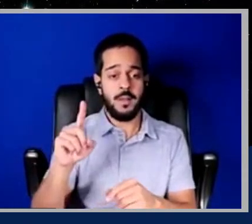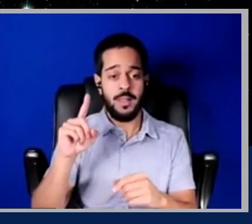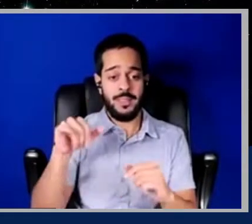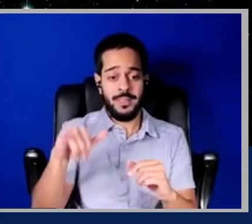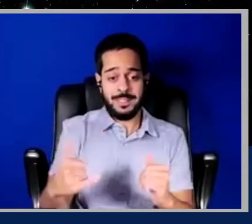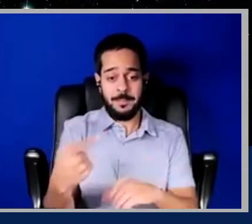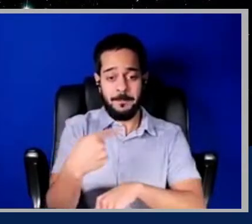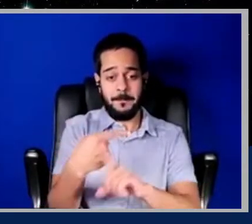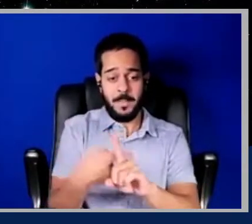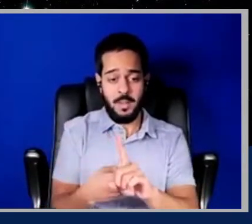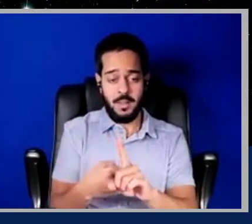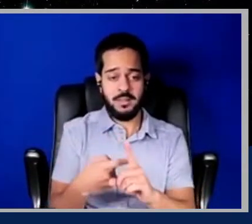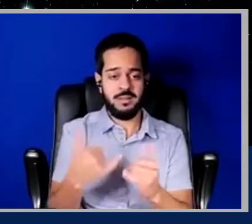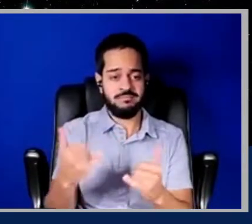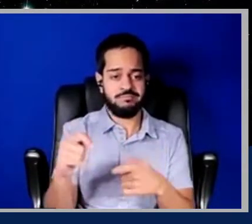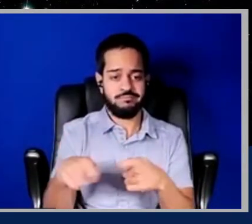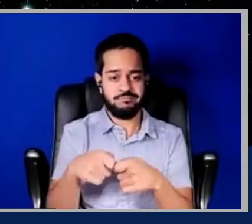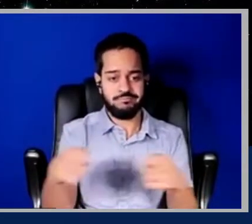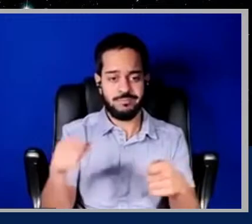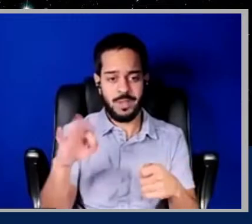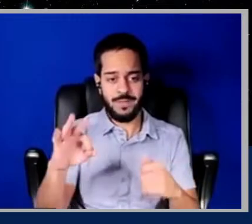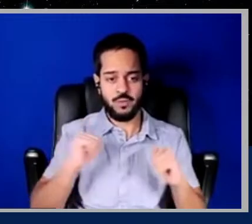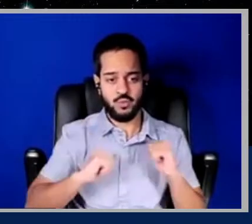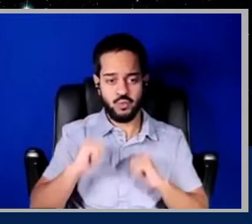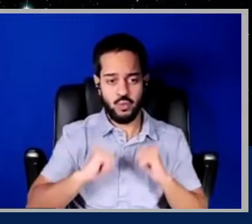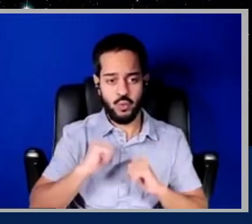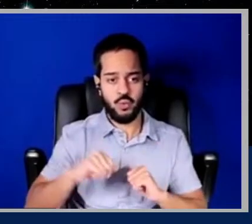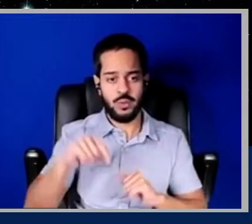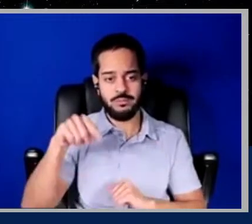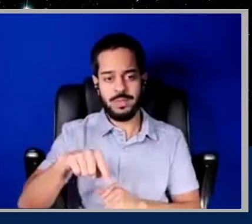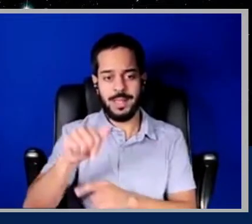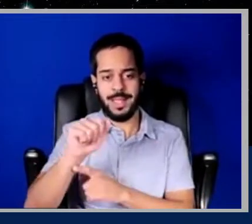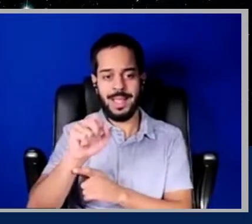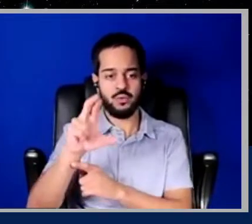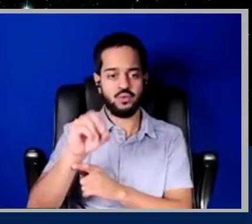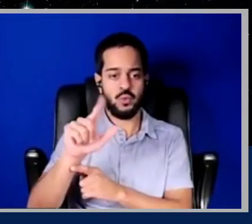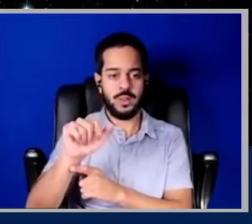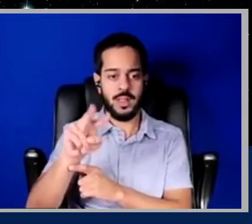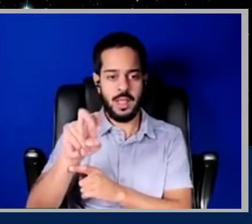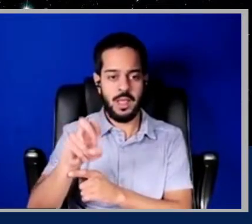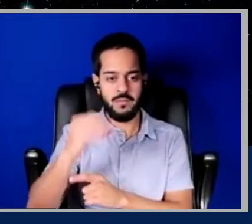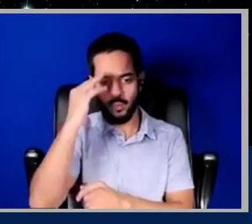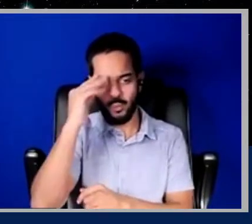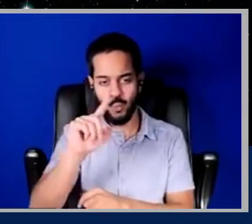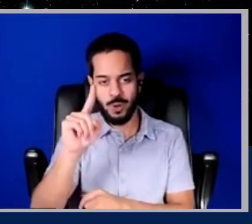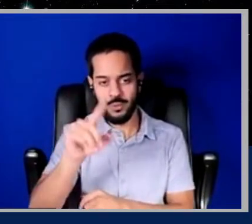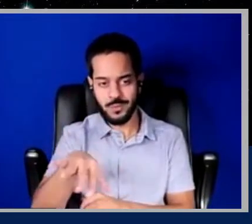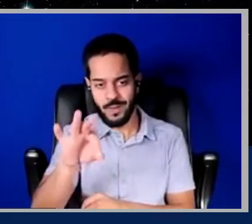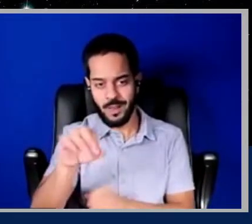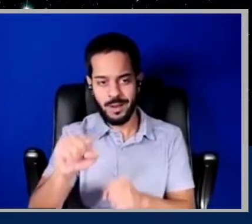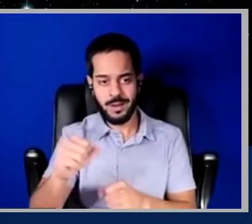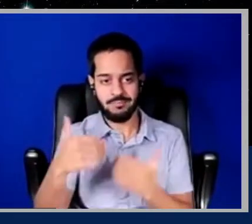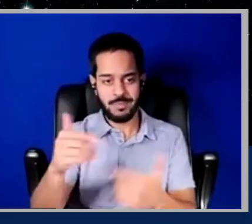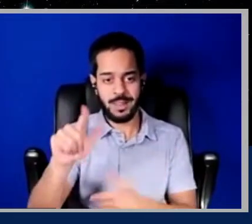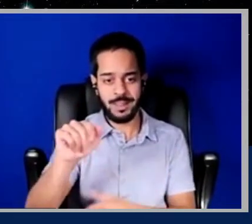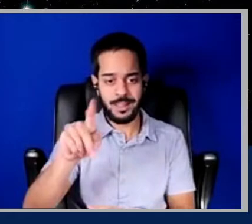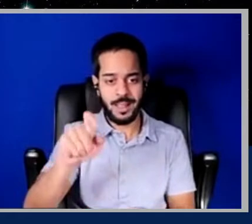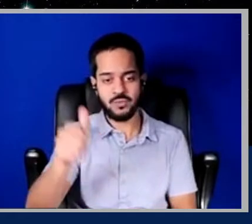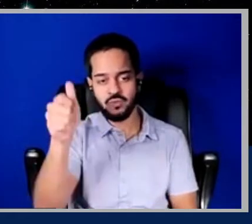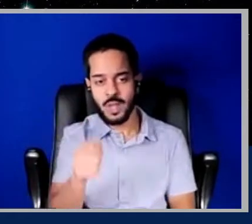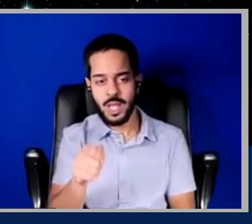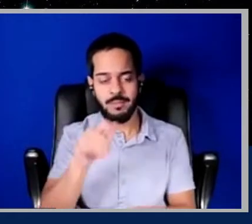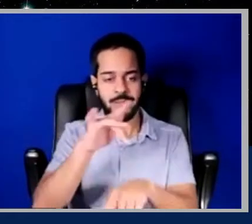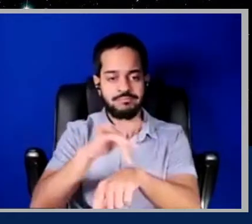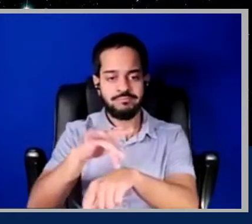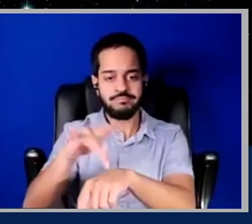is the end of our show here. Again, this is Astro Live. You know how to find us. like and subscribe. Click all the different things to find your